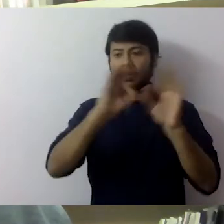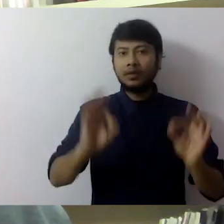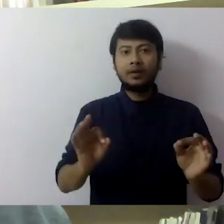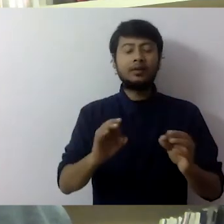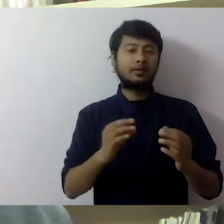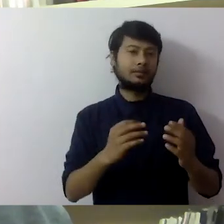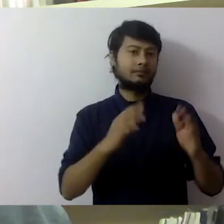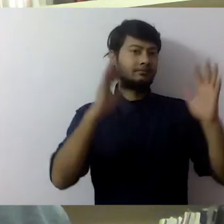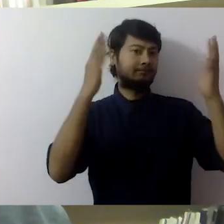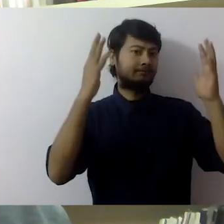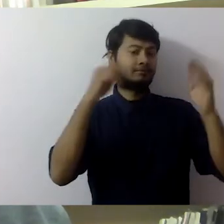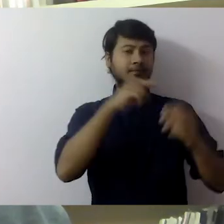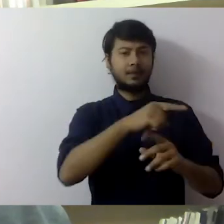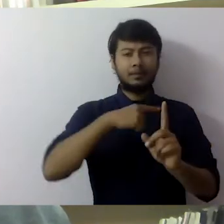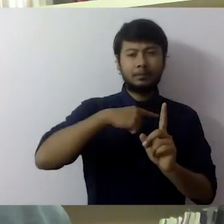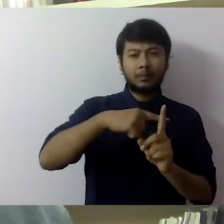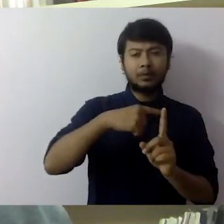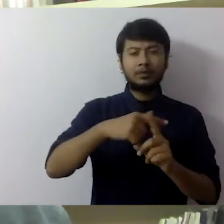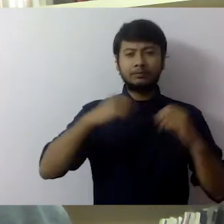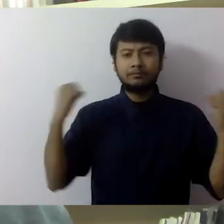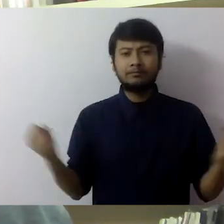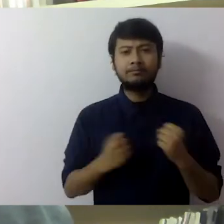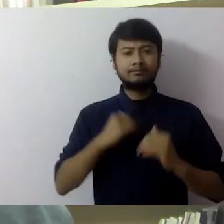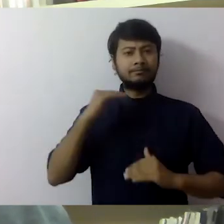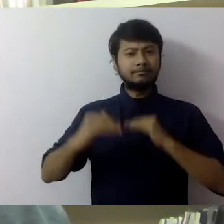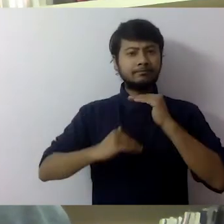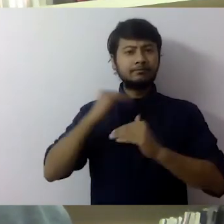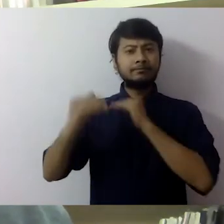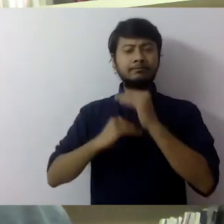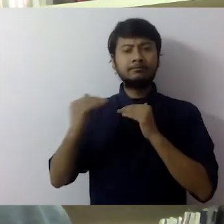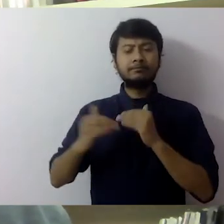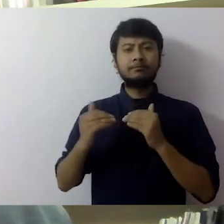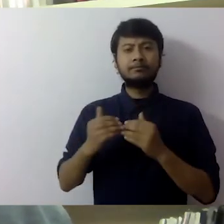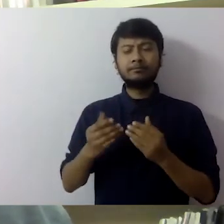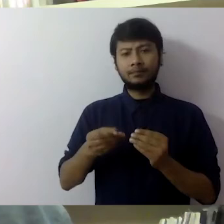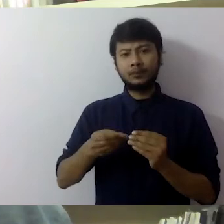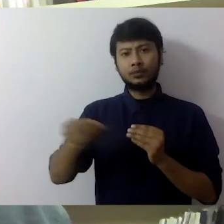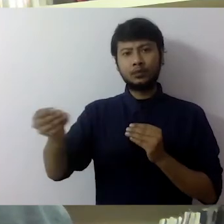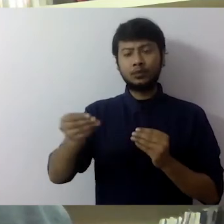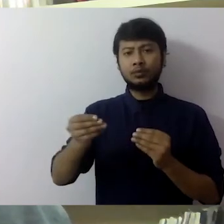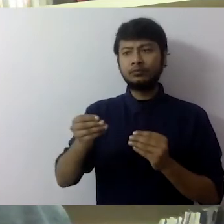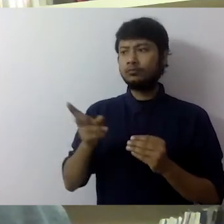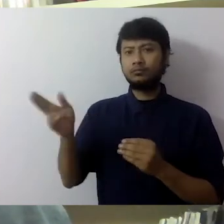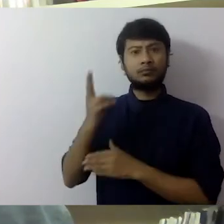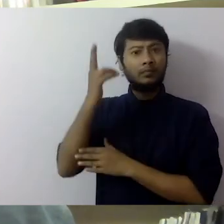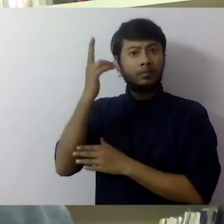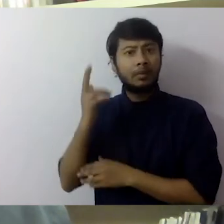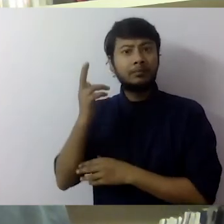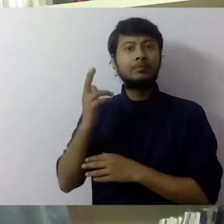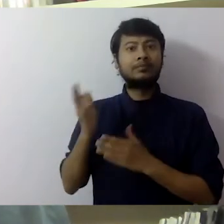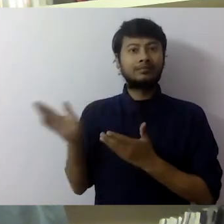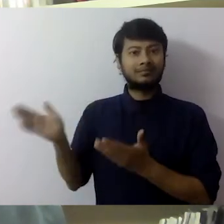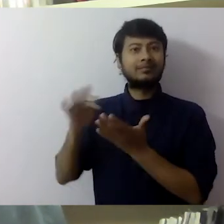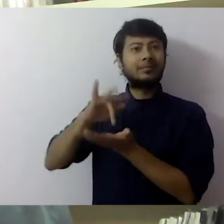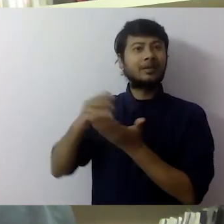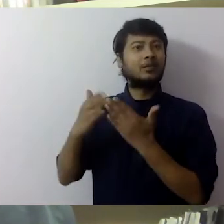continued to work with optimism and dedication and are making steady progress towards the launch in a manner that does justice to